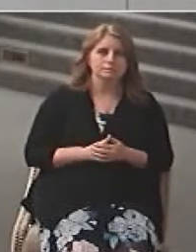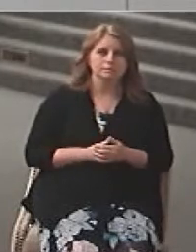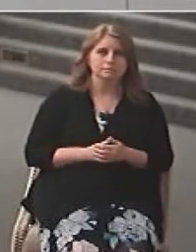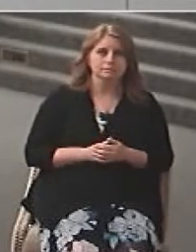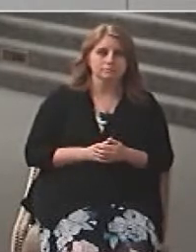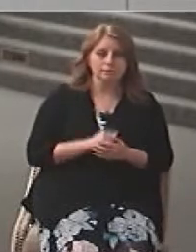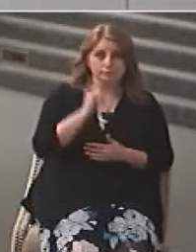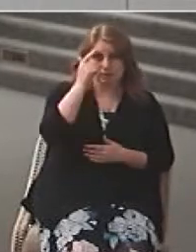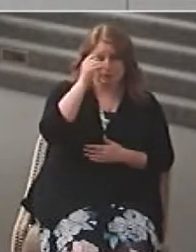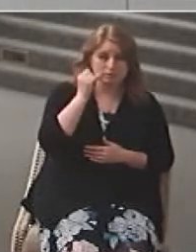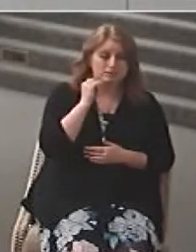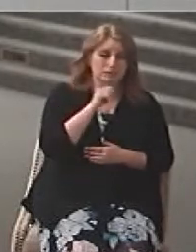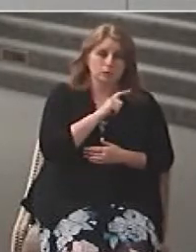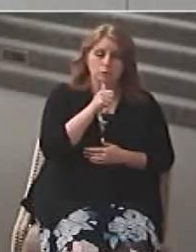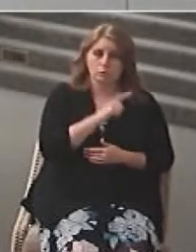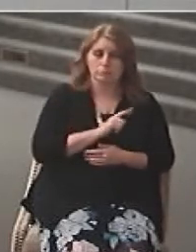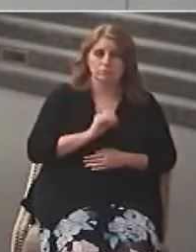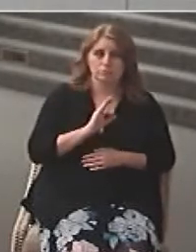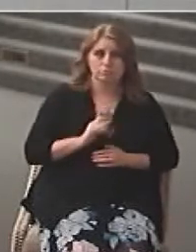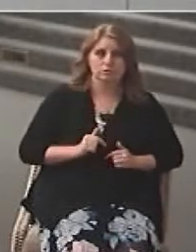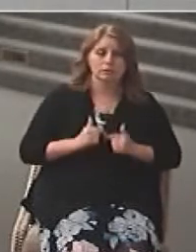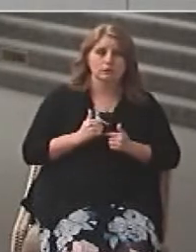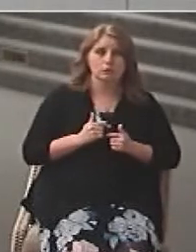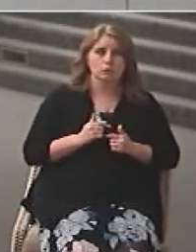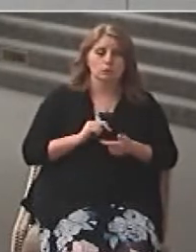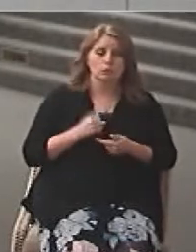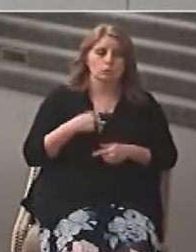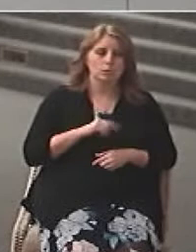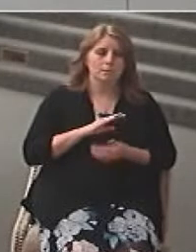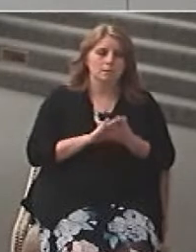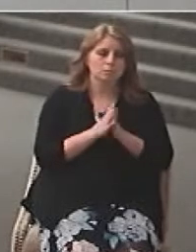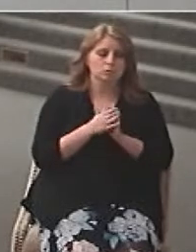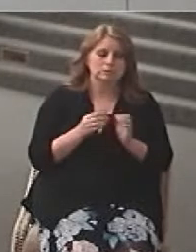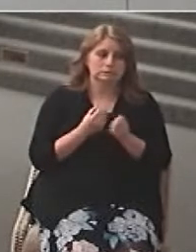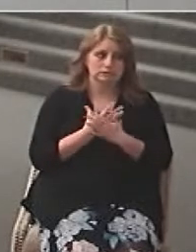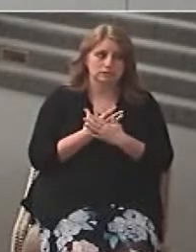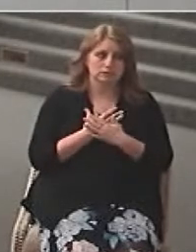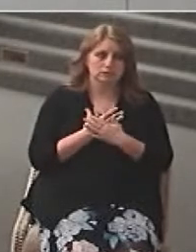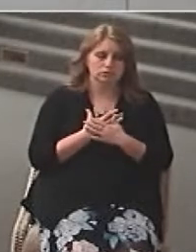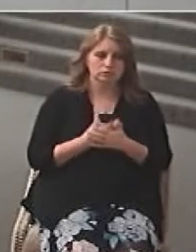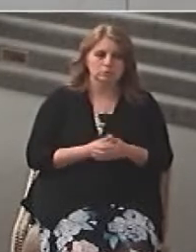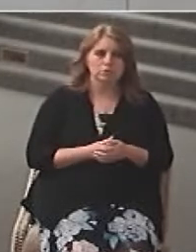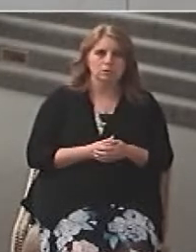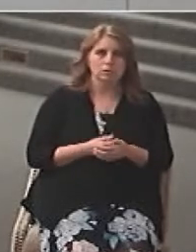Because if He's not Lord of your life, then maybe we get too scared to say something